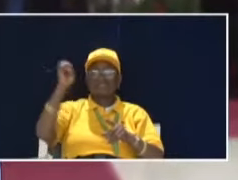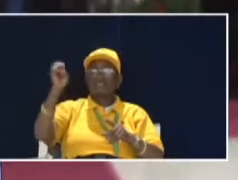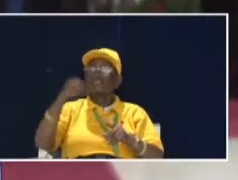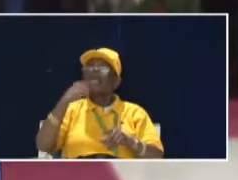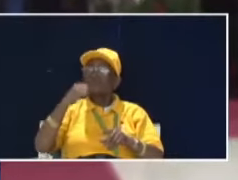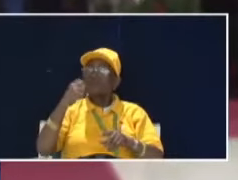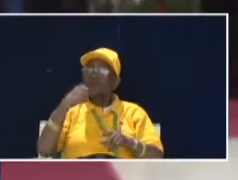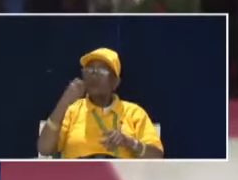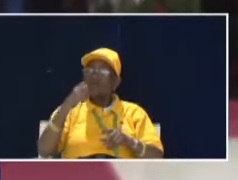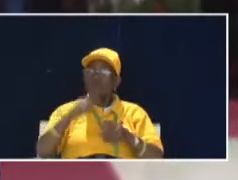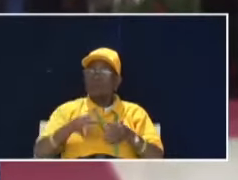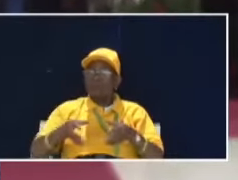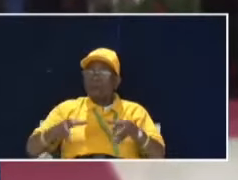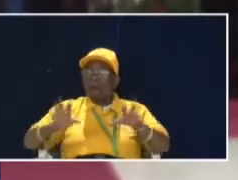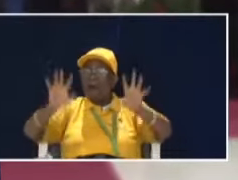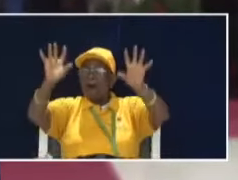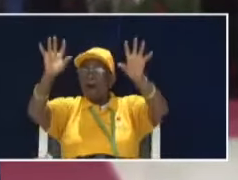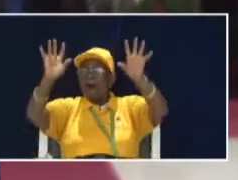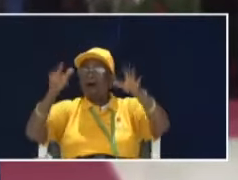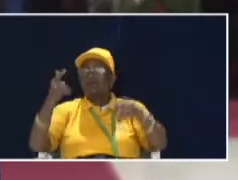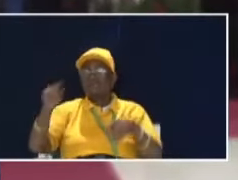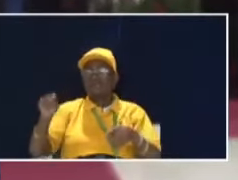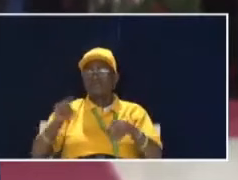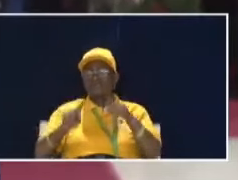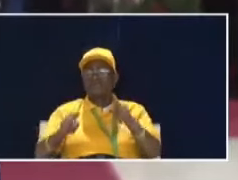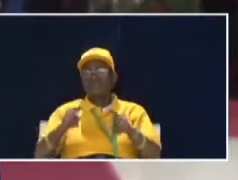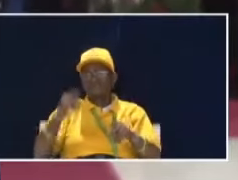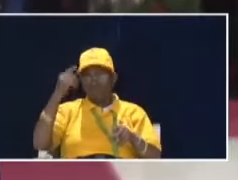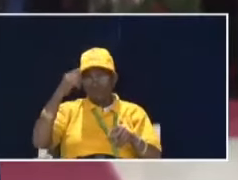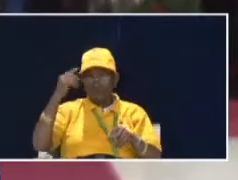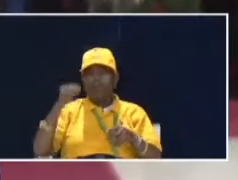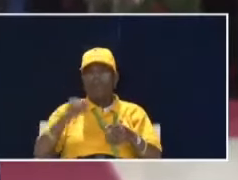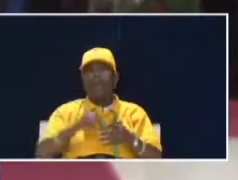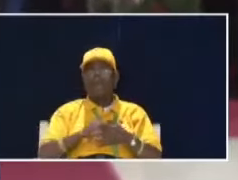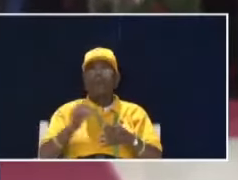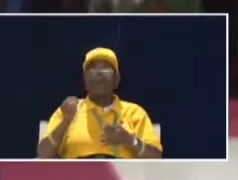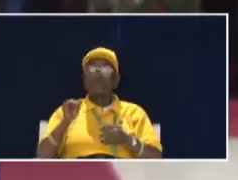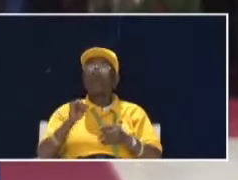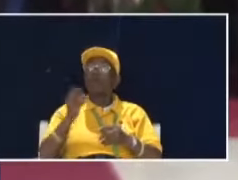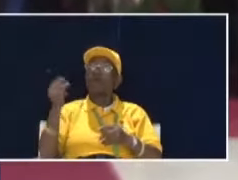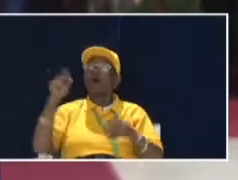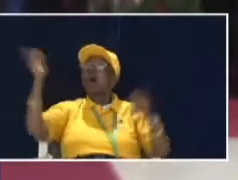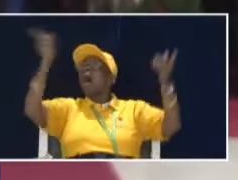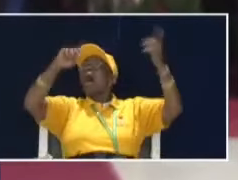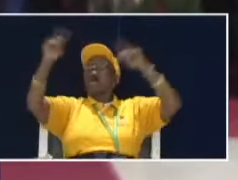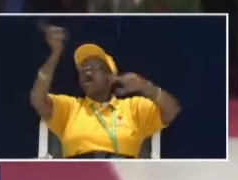a cloud, the people thought it was thunder.